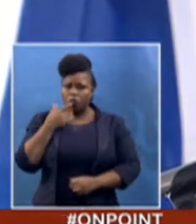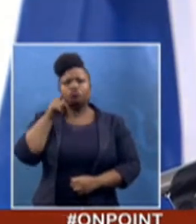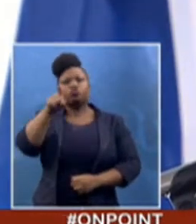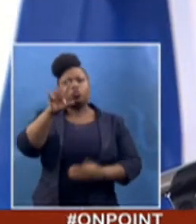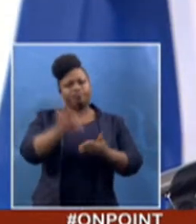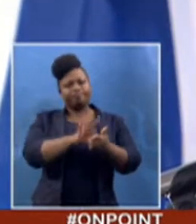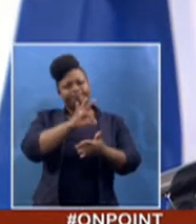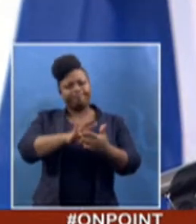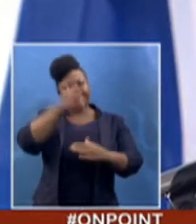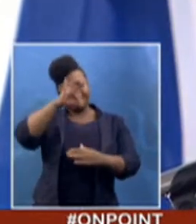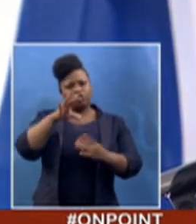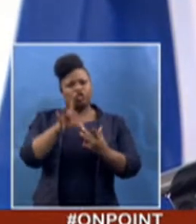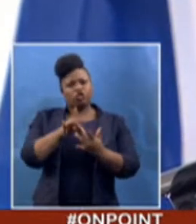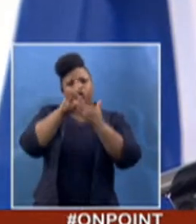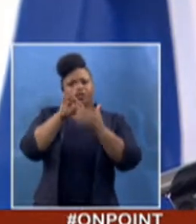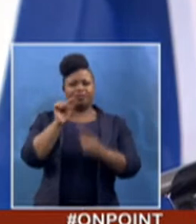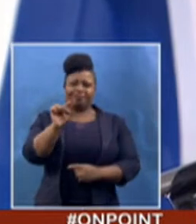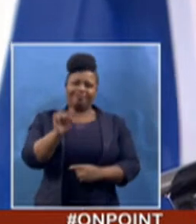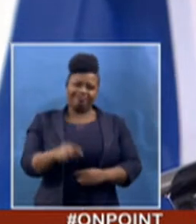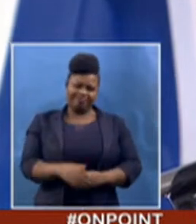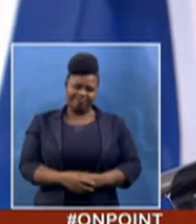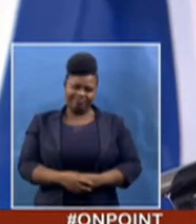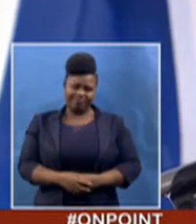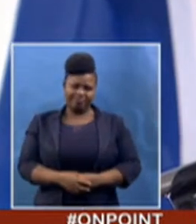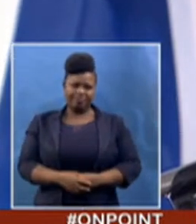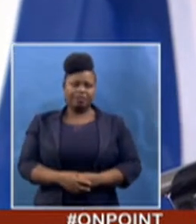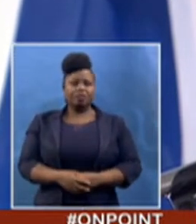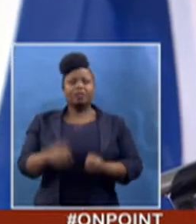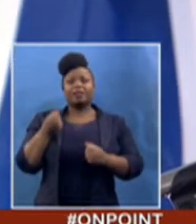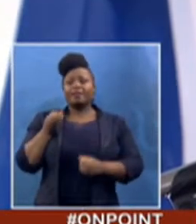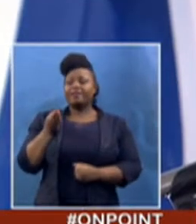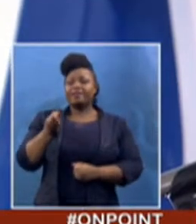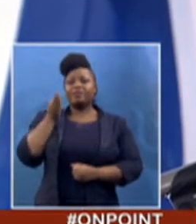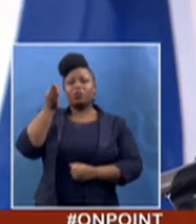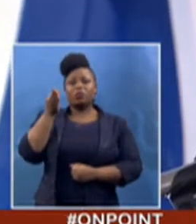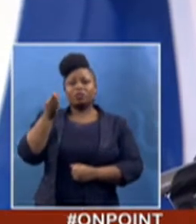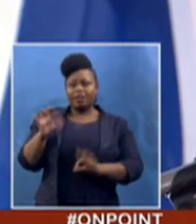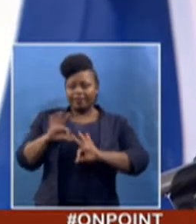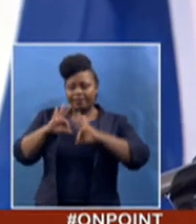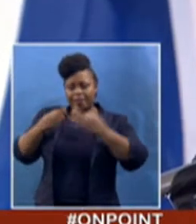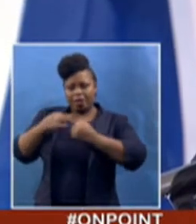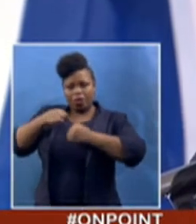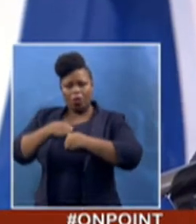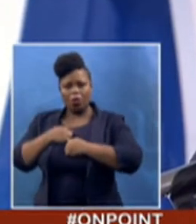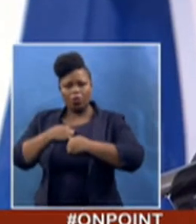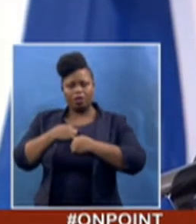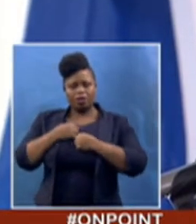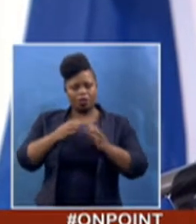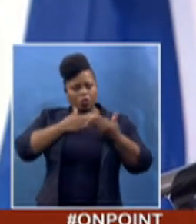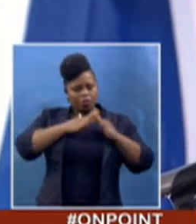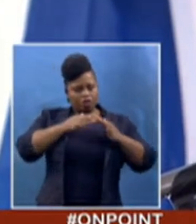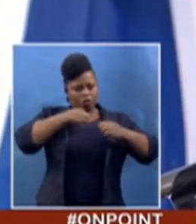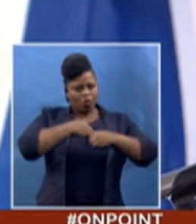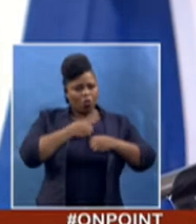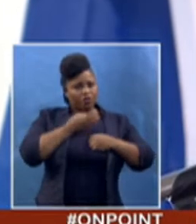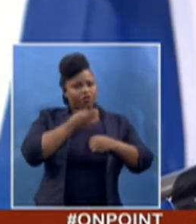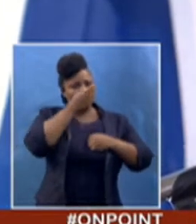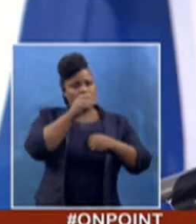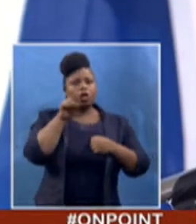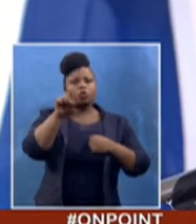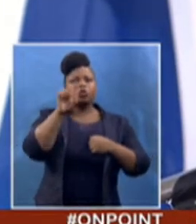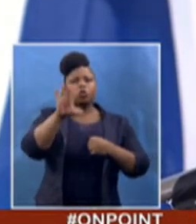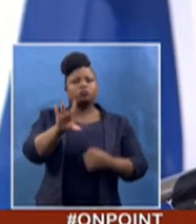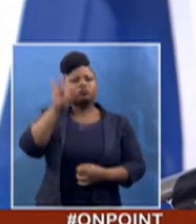to determine the future of your own family and your community by putting